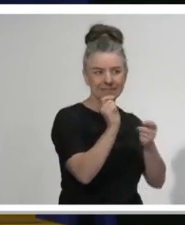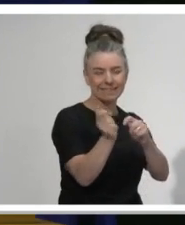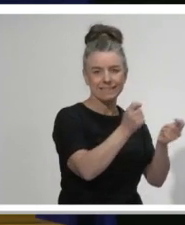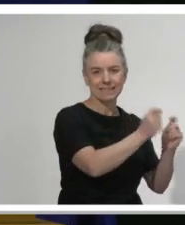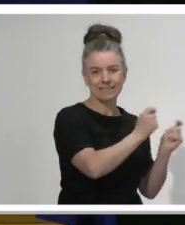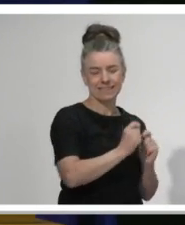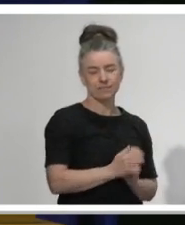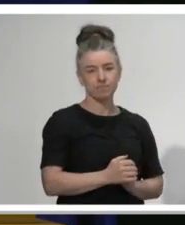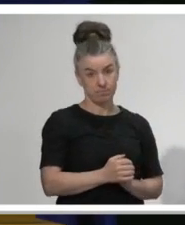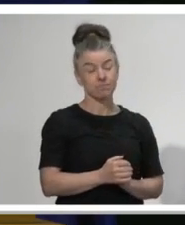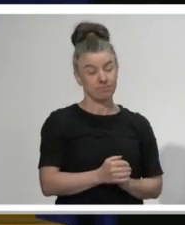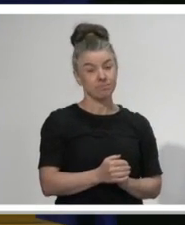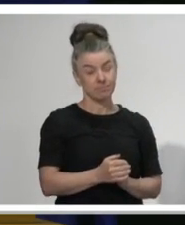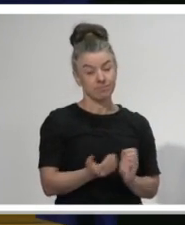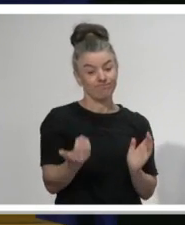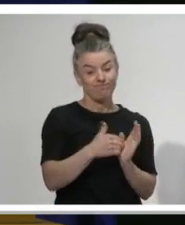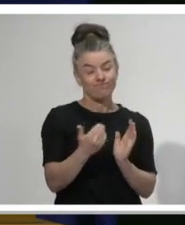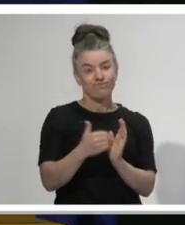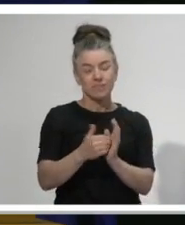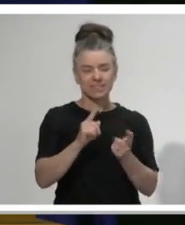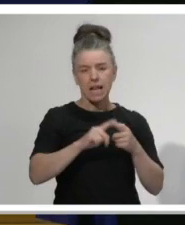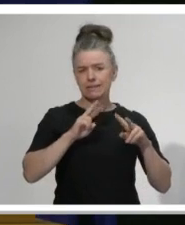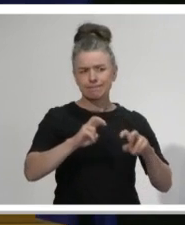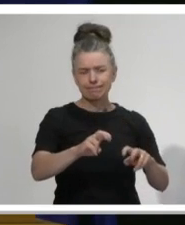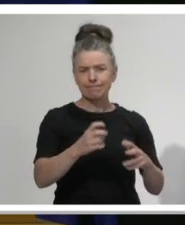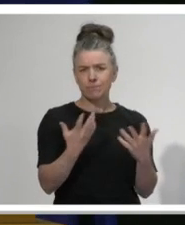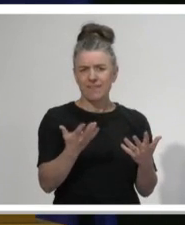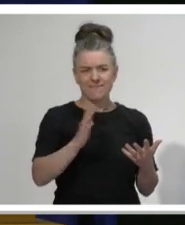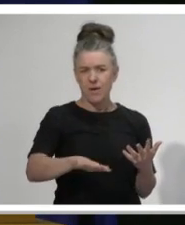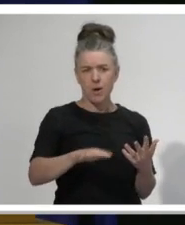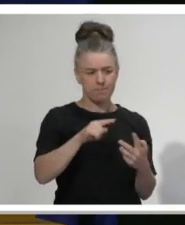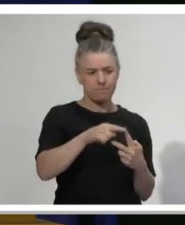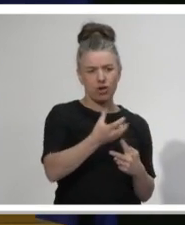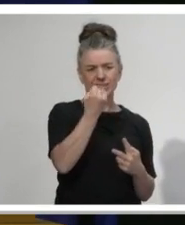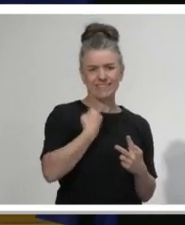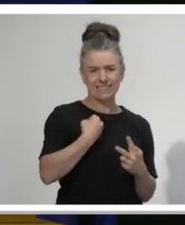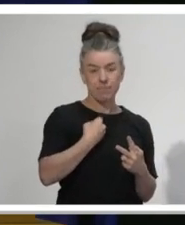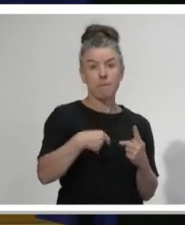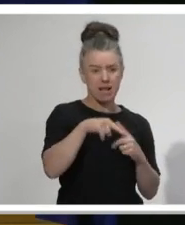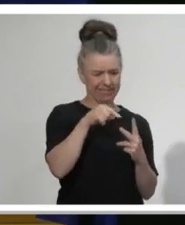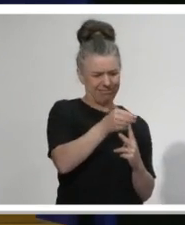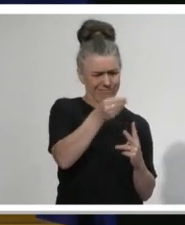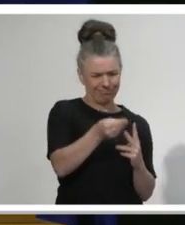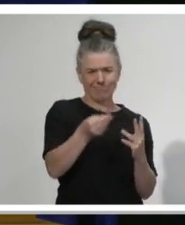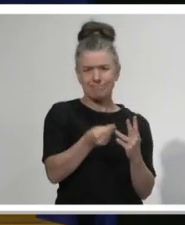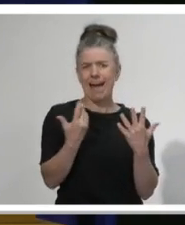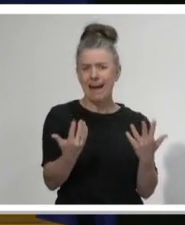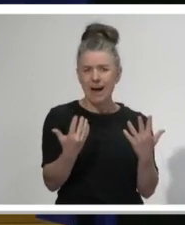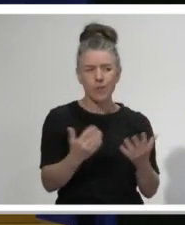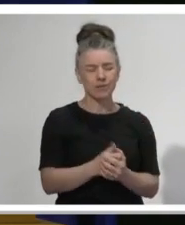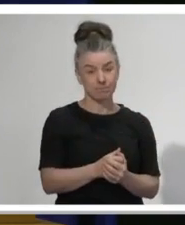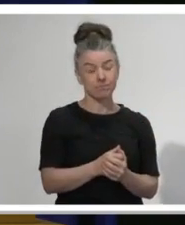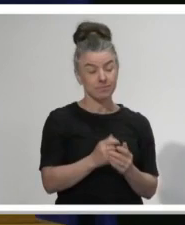their investigations are still in progress, and they have that includes patients as well as